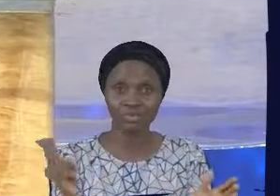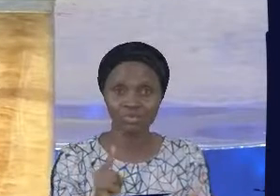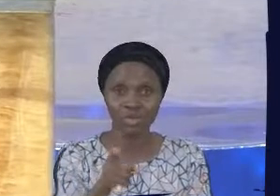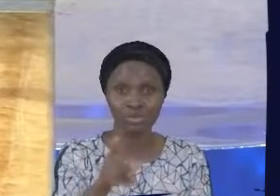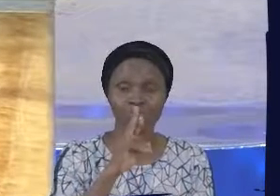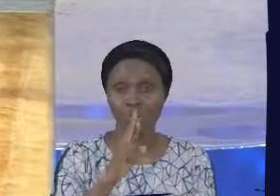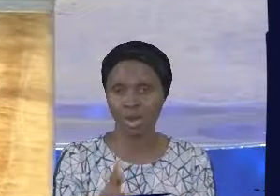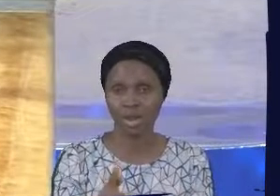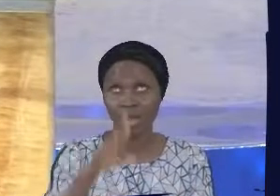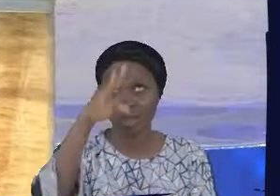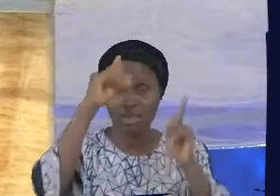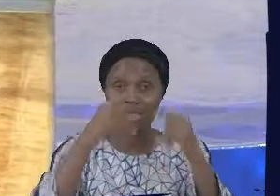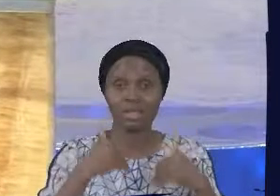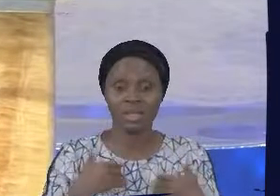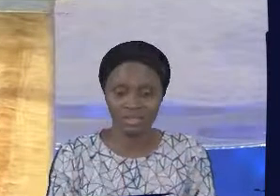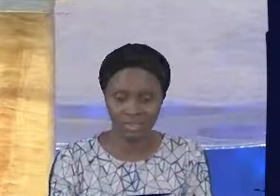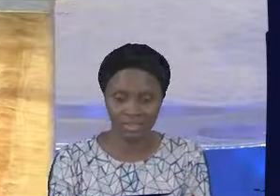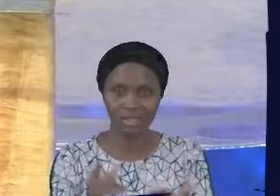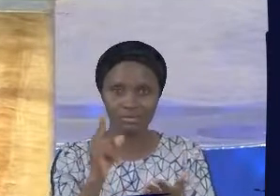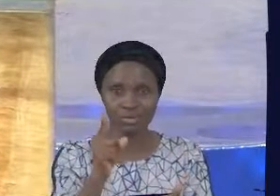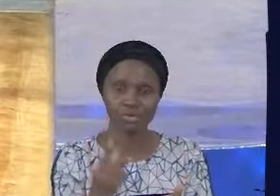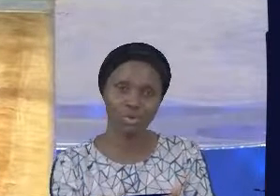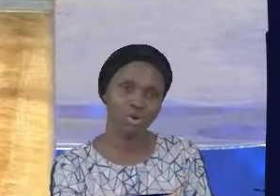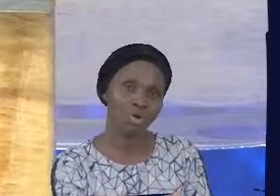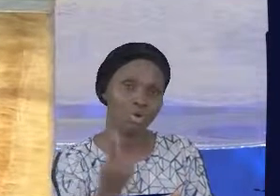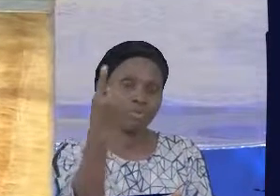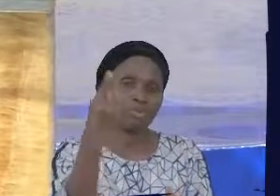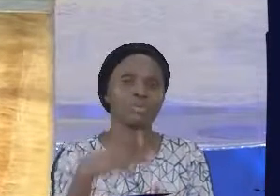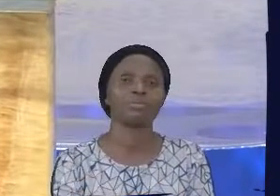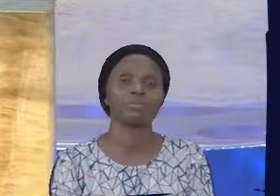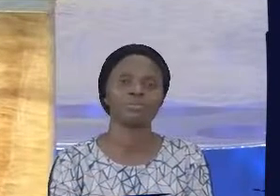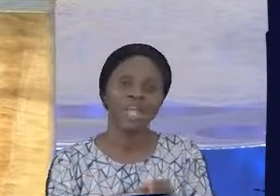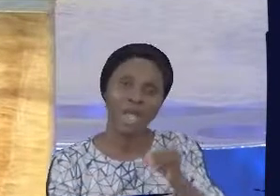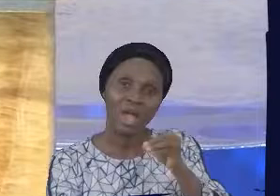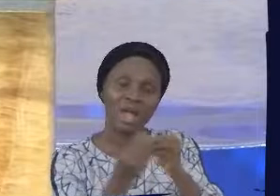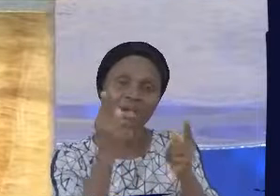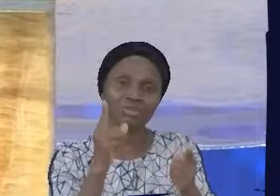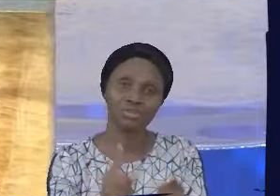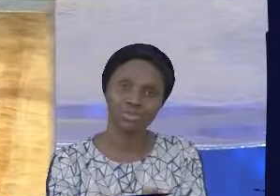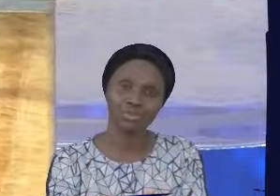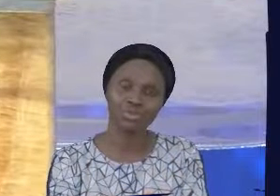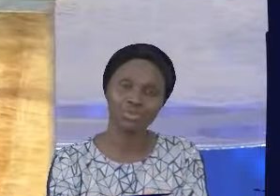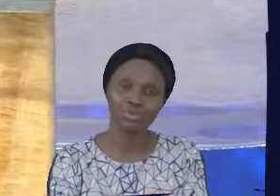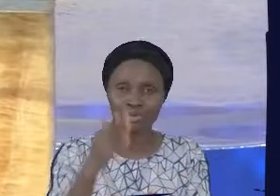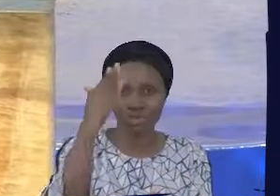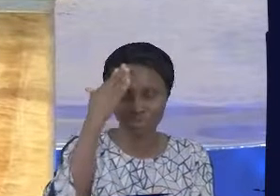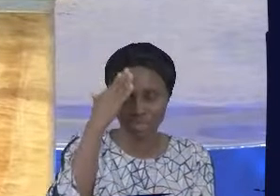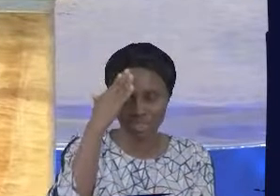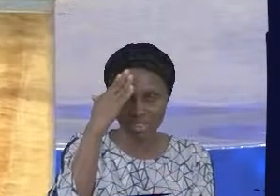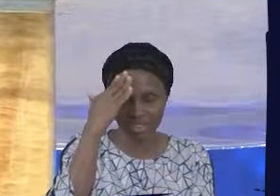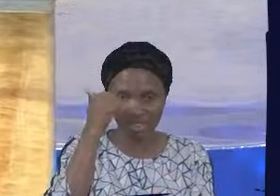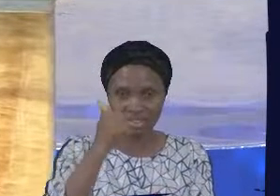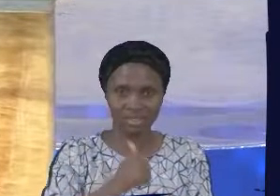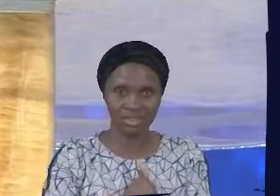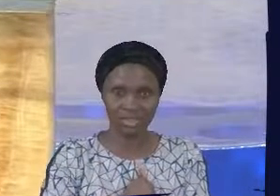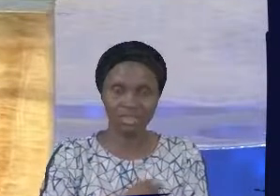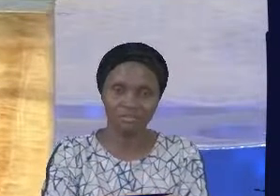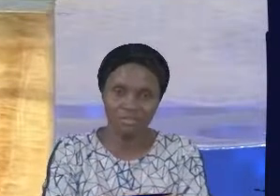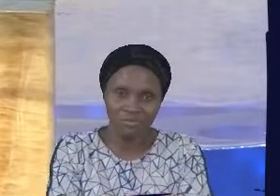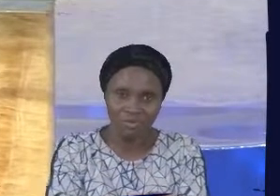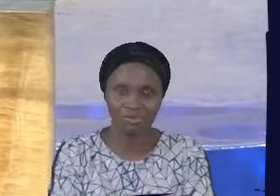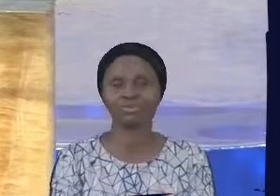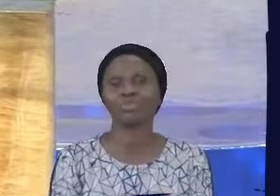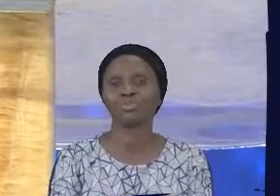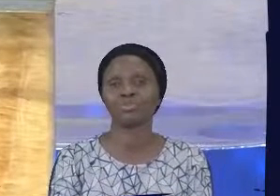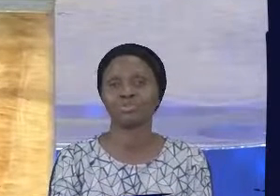accept that knowledge, and to knowledge, temperance, self-control. Self-control, that means